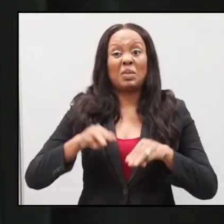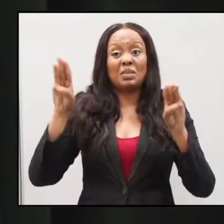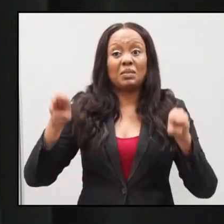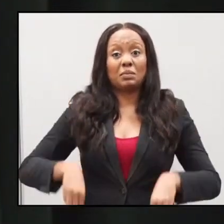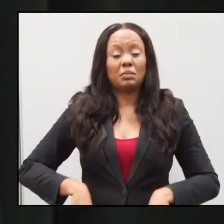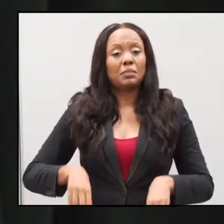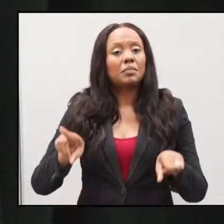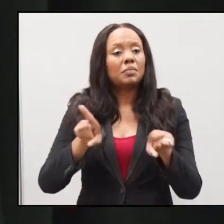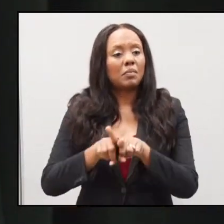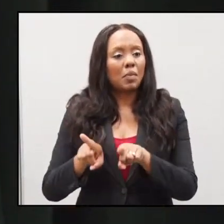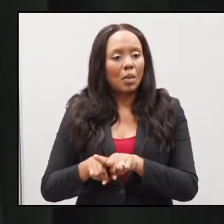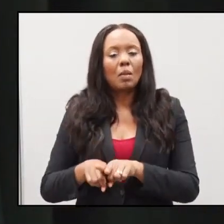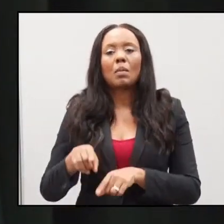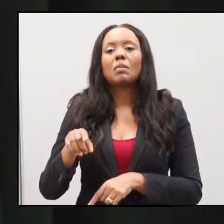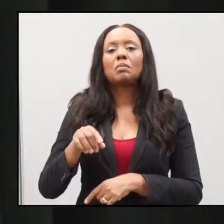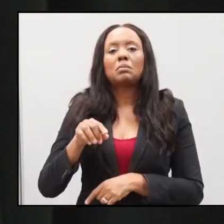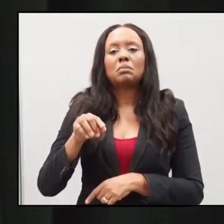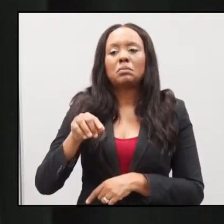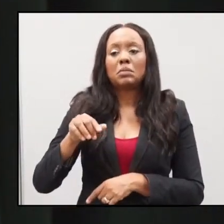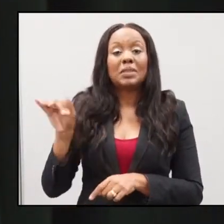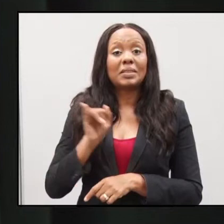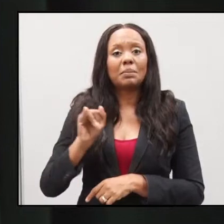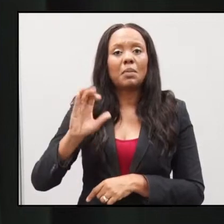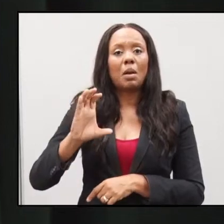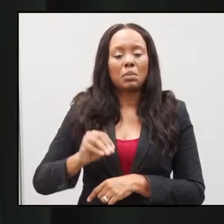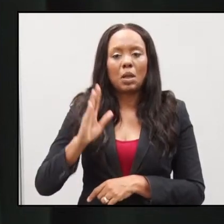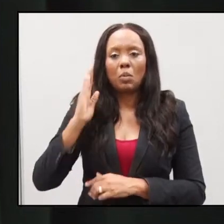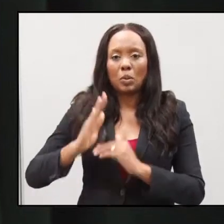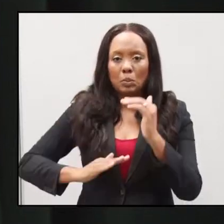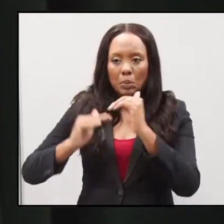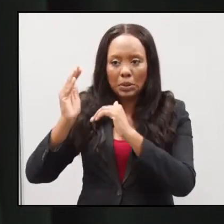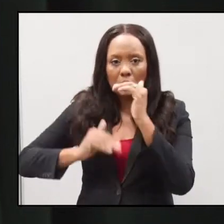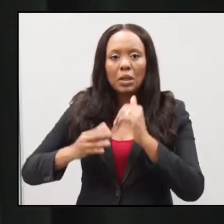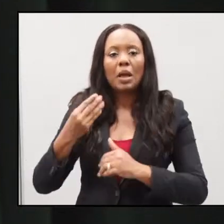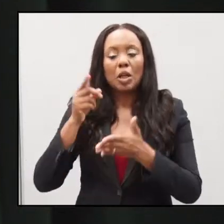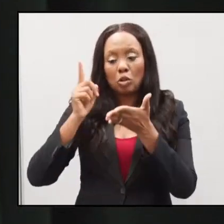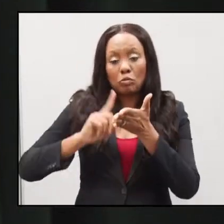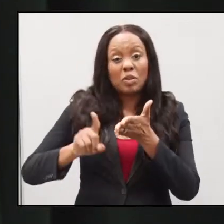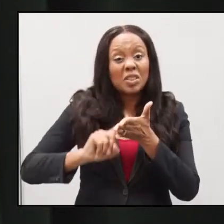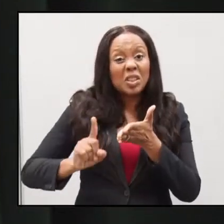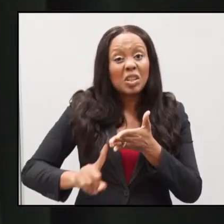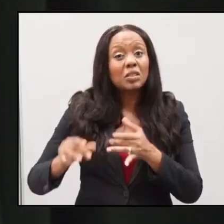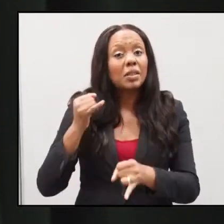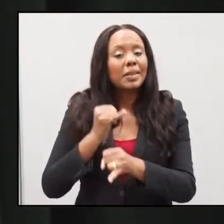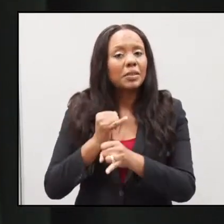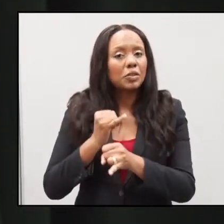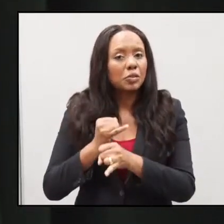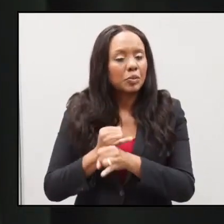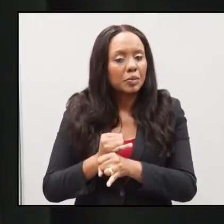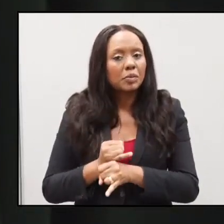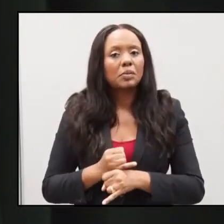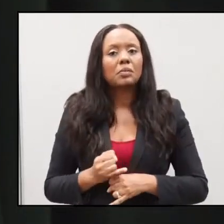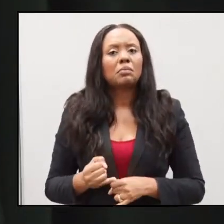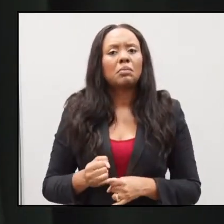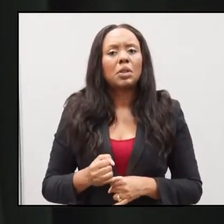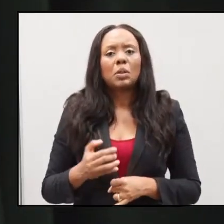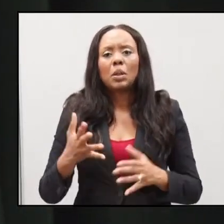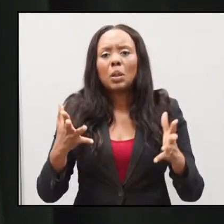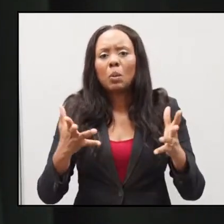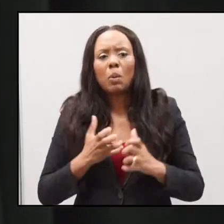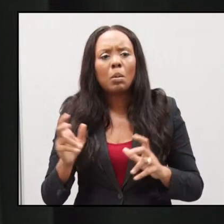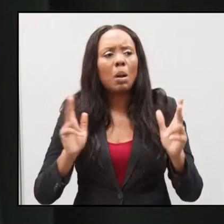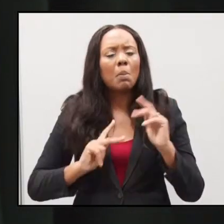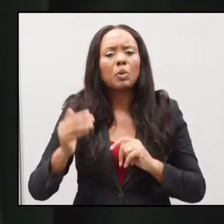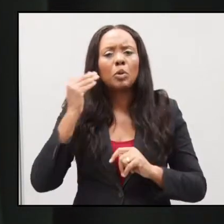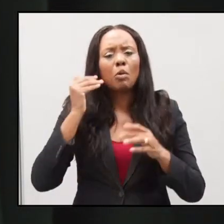Ajay Associates, and research institute dedicated to telling the story of the global impact of the transatlantic slave trade